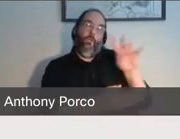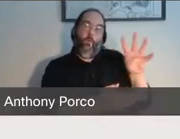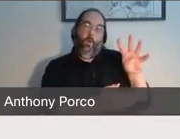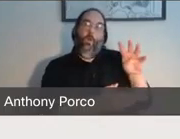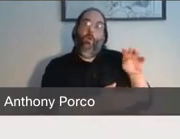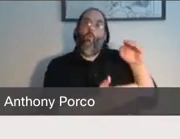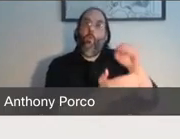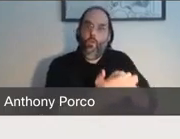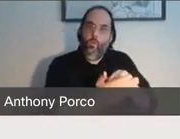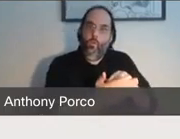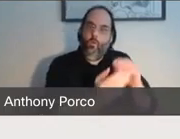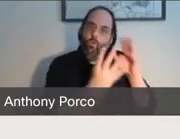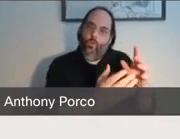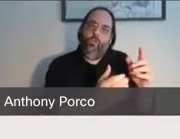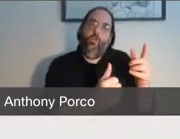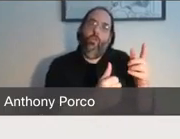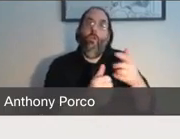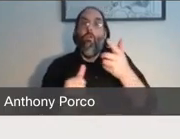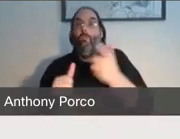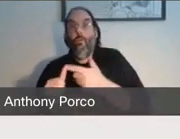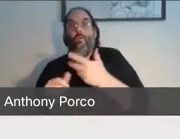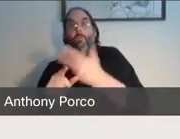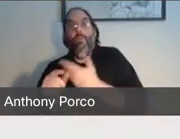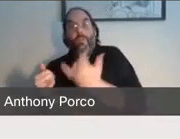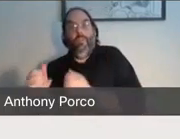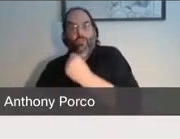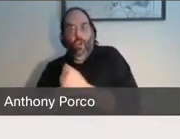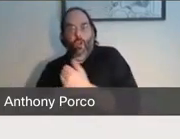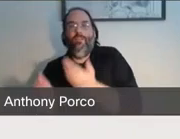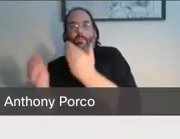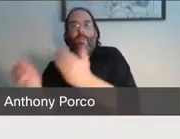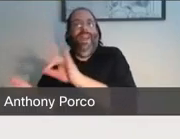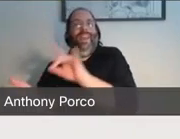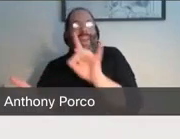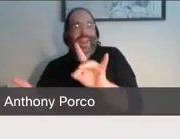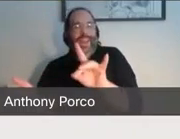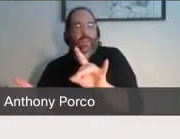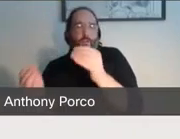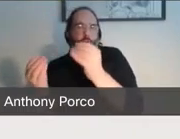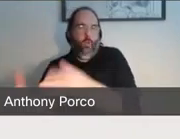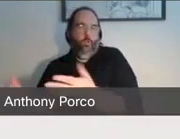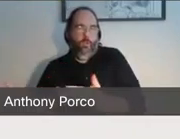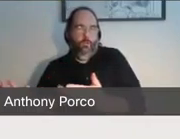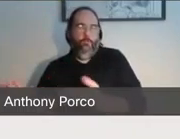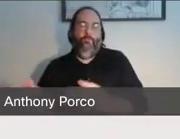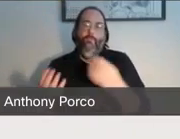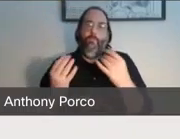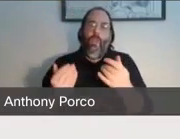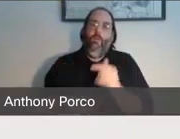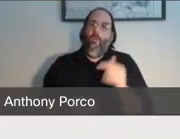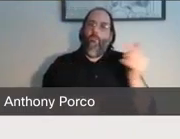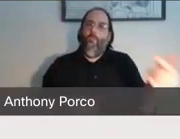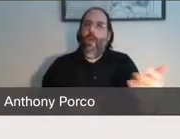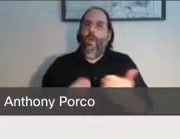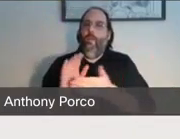notices. For the first quarter of FY21, we have submitted 88 notices. I'm now going to pass our